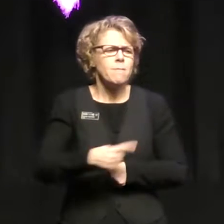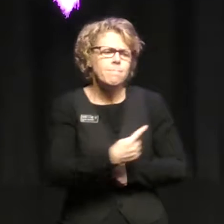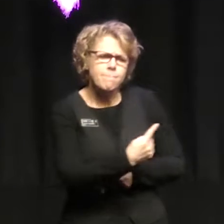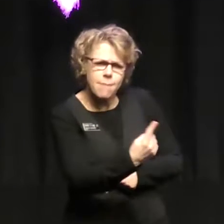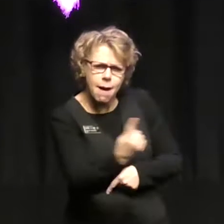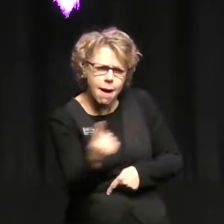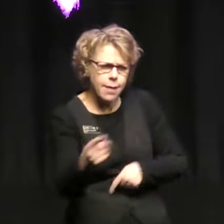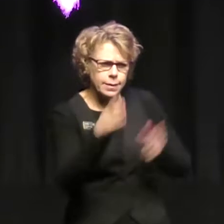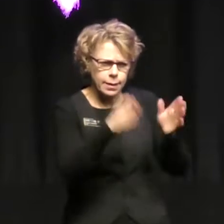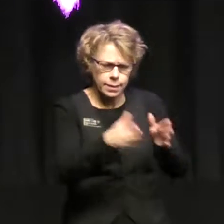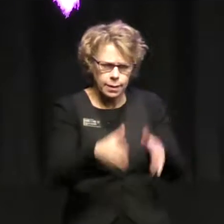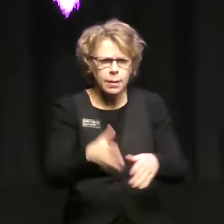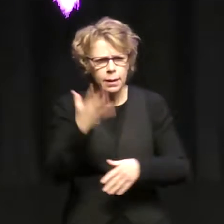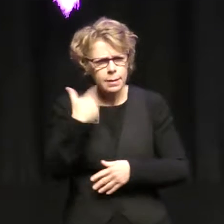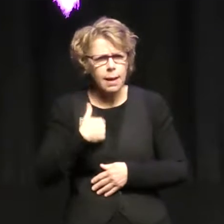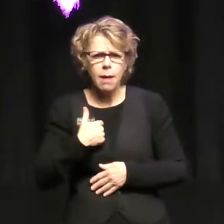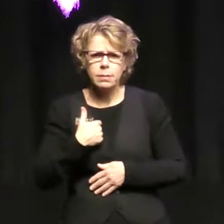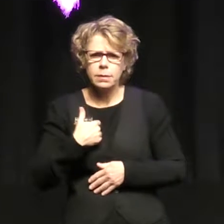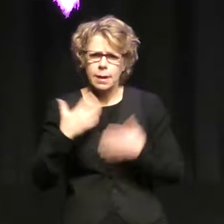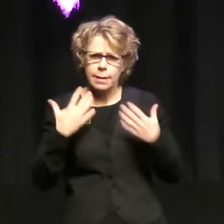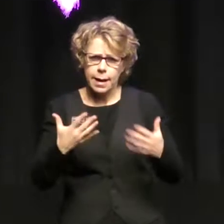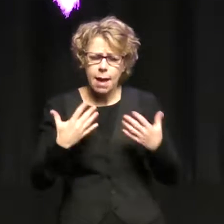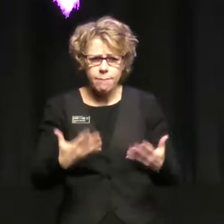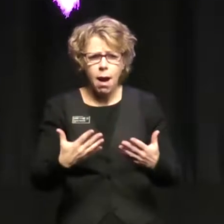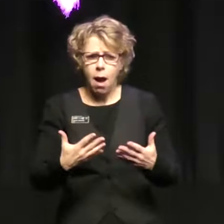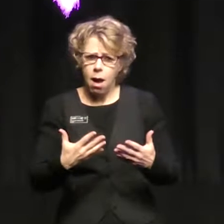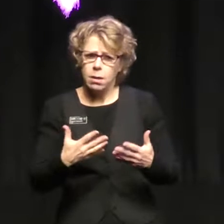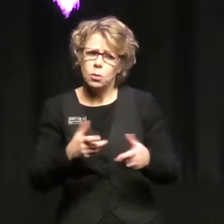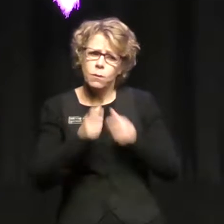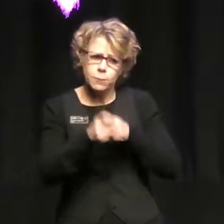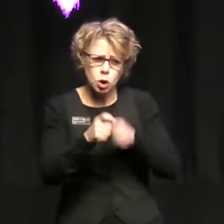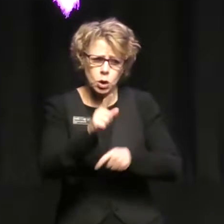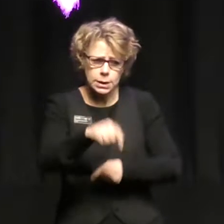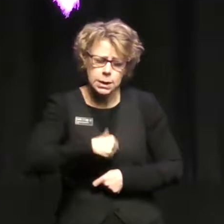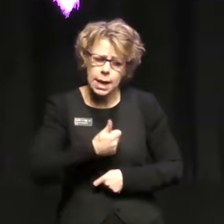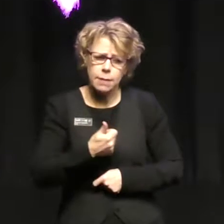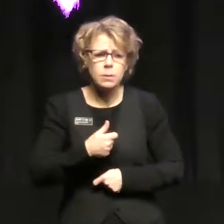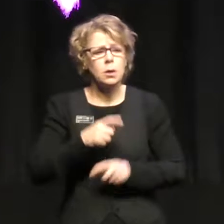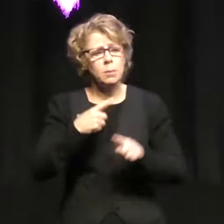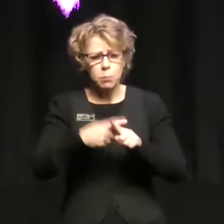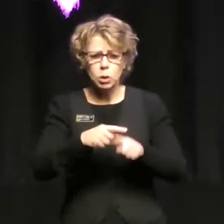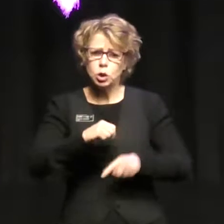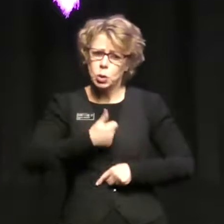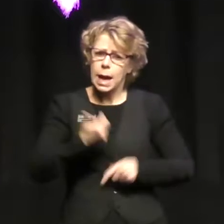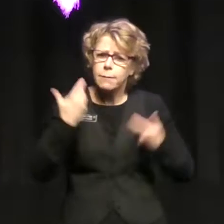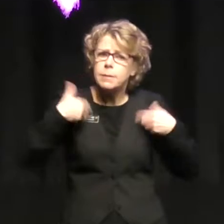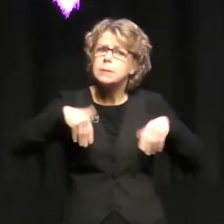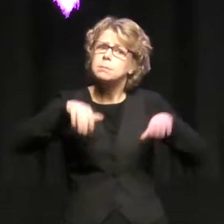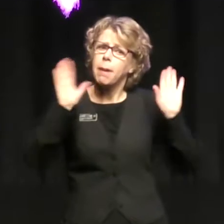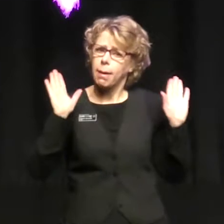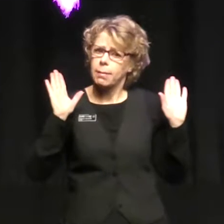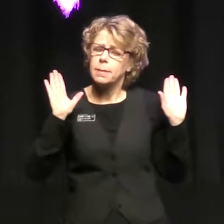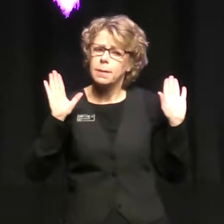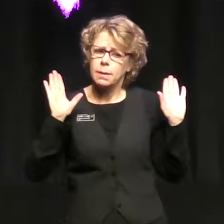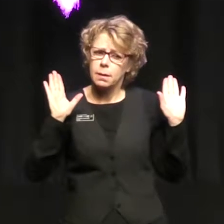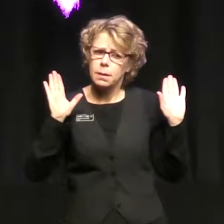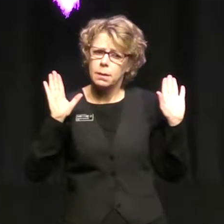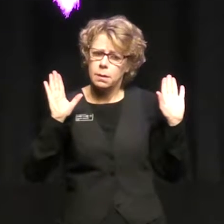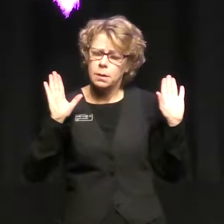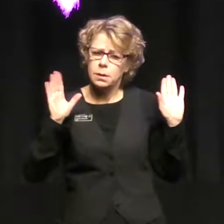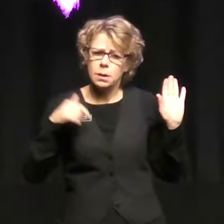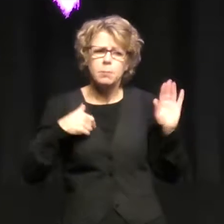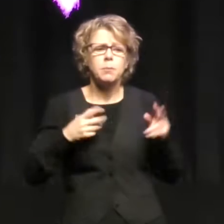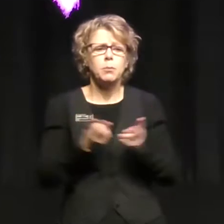individual to be able to live a life of dignity and self respect so that the world is full of